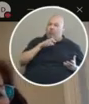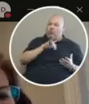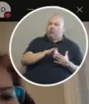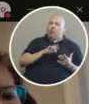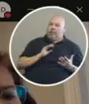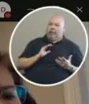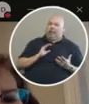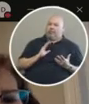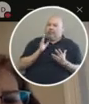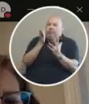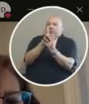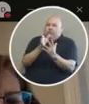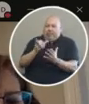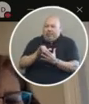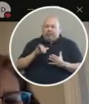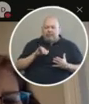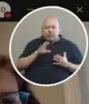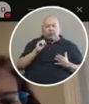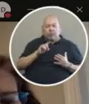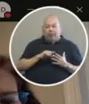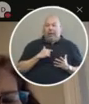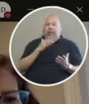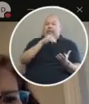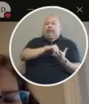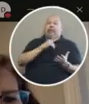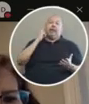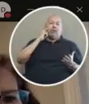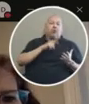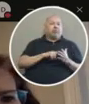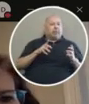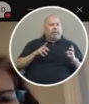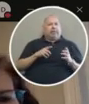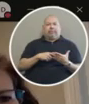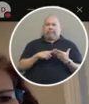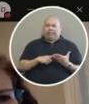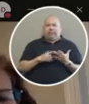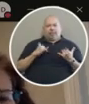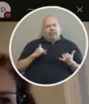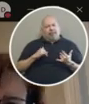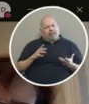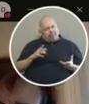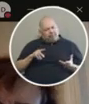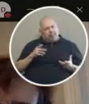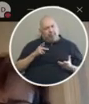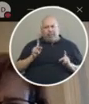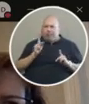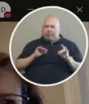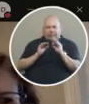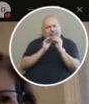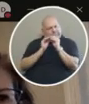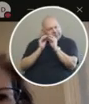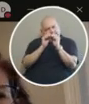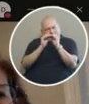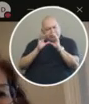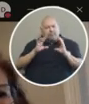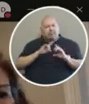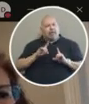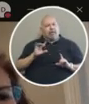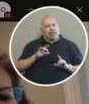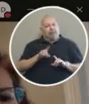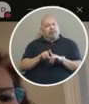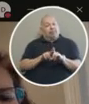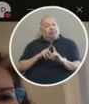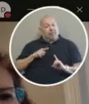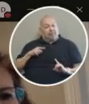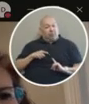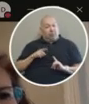that. And so, again, I know there's a lot of discussion on the streets, rightfully so, but all of the